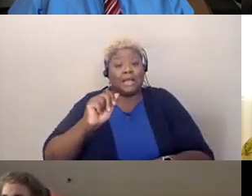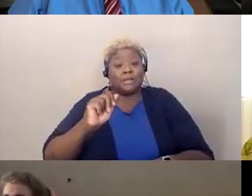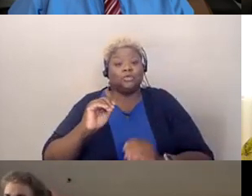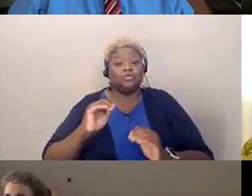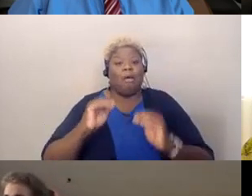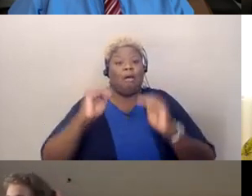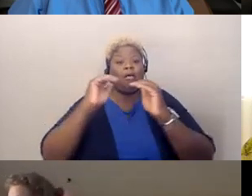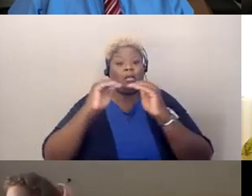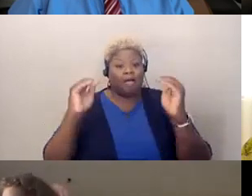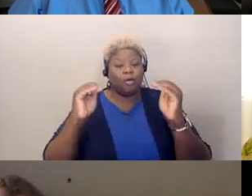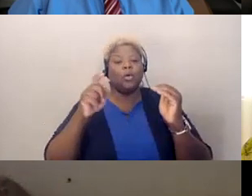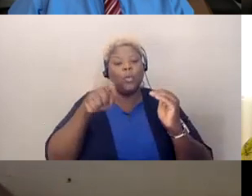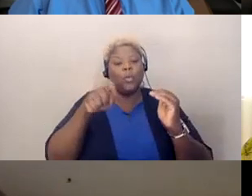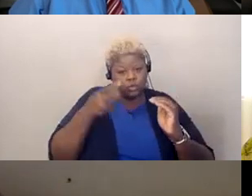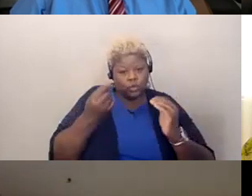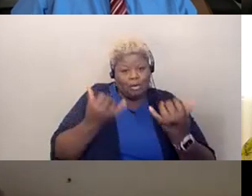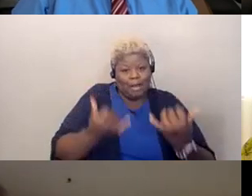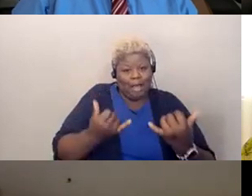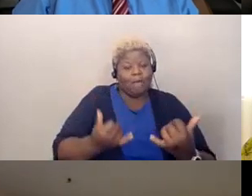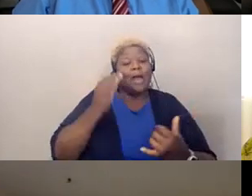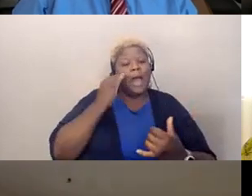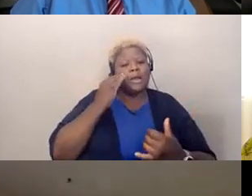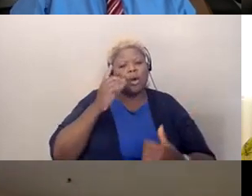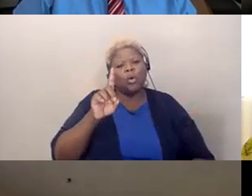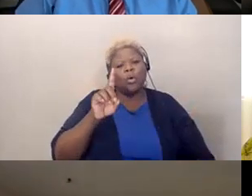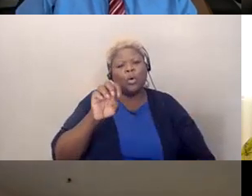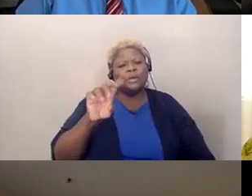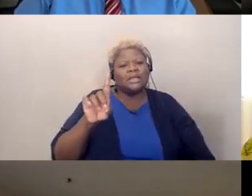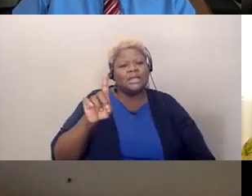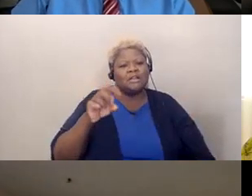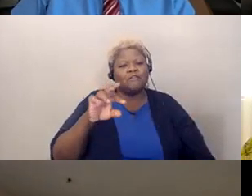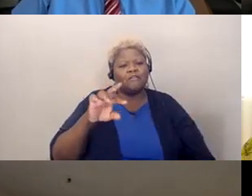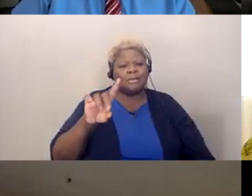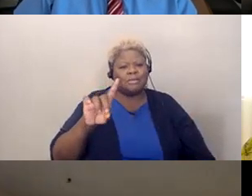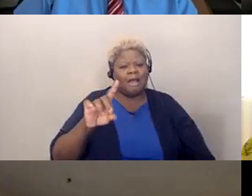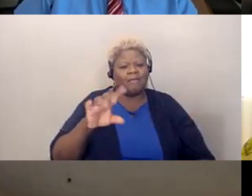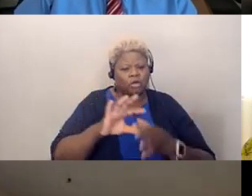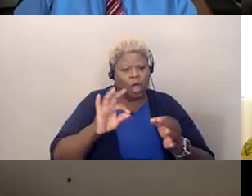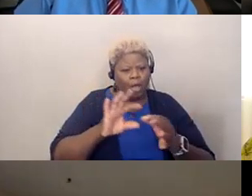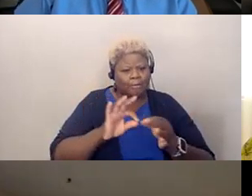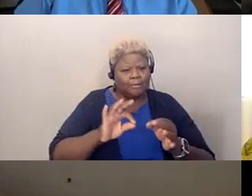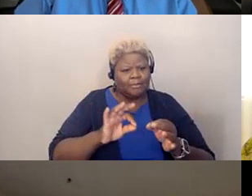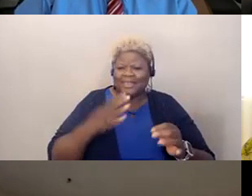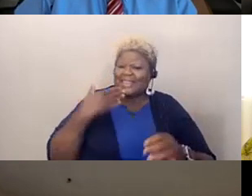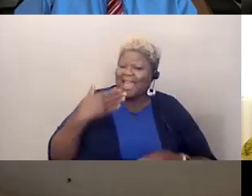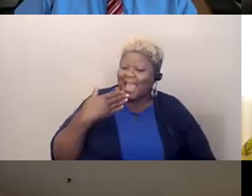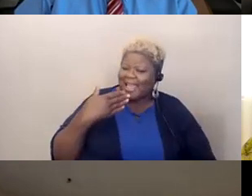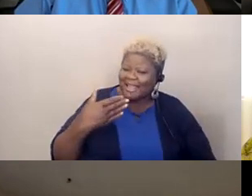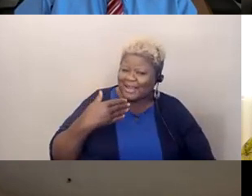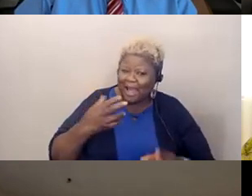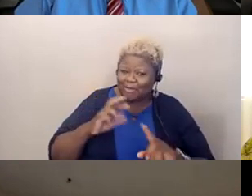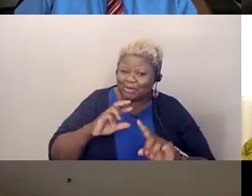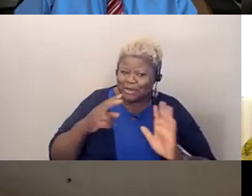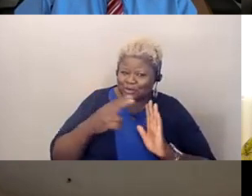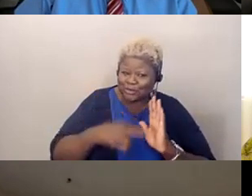need to do here as well. I know Dee Friedman had a comment as well in there. Exactly. Now. Thank you. I was just about to